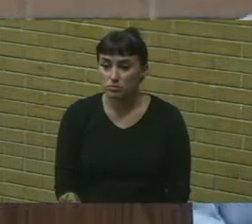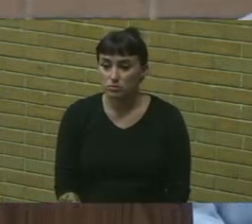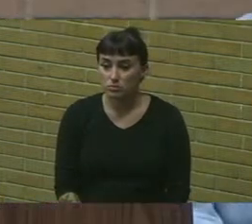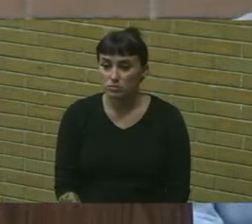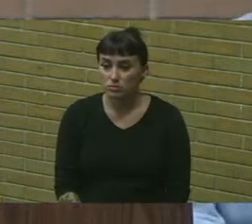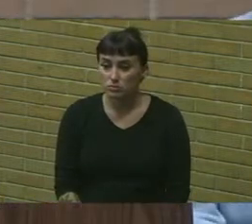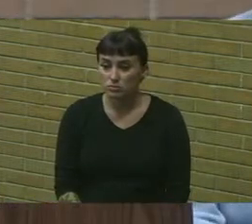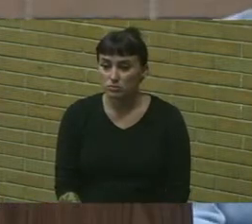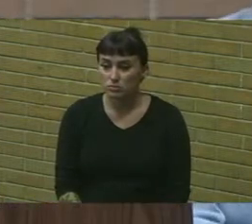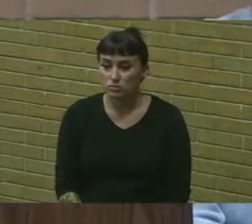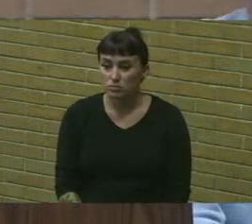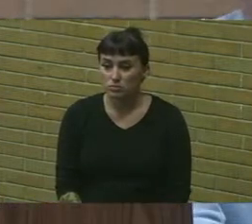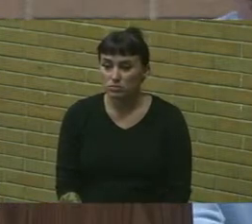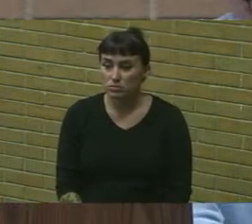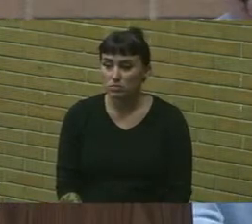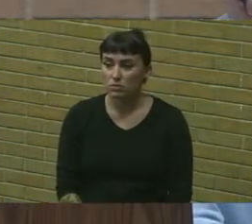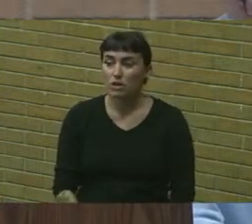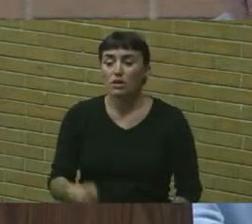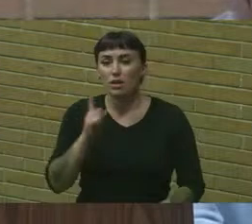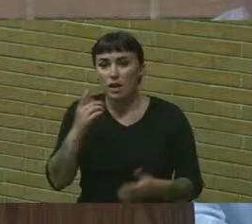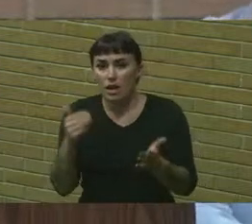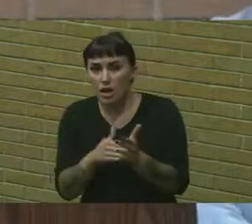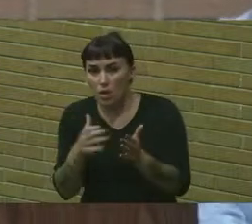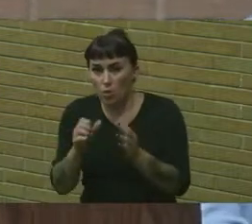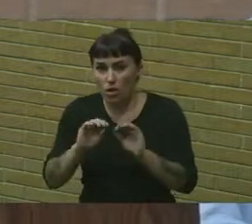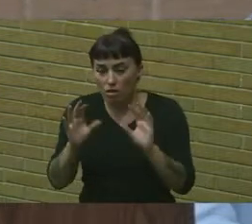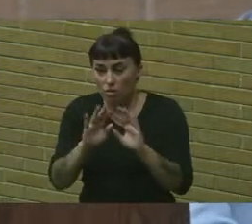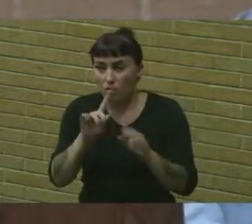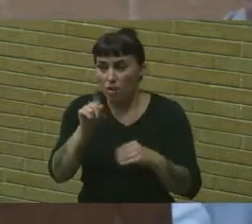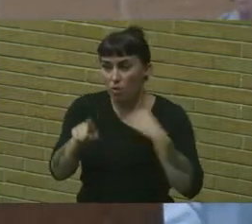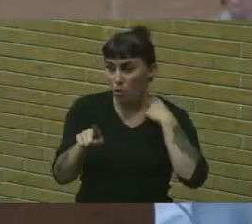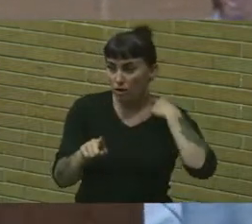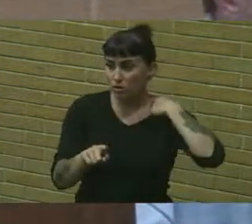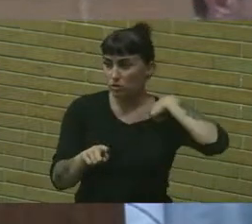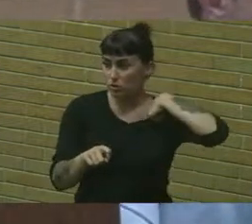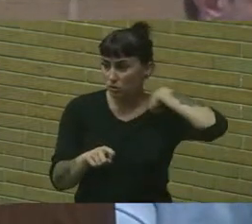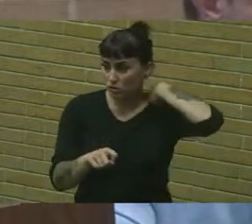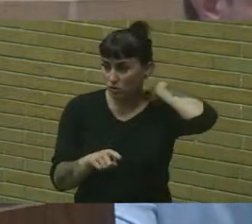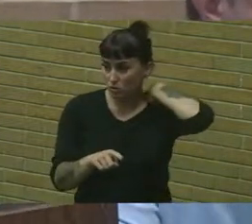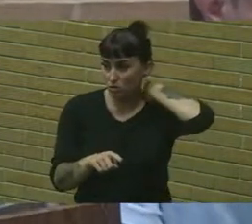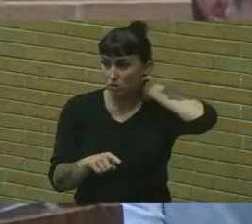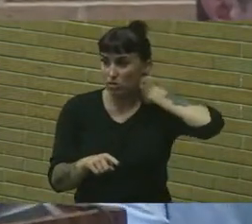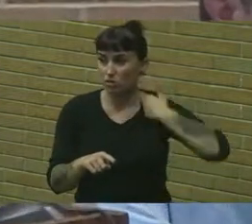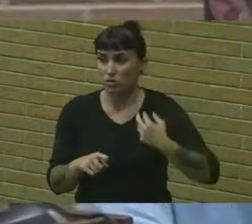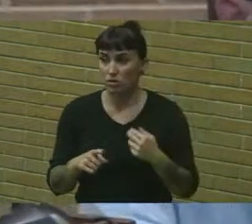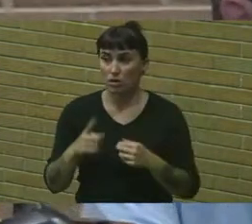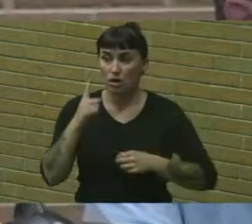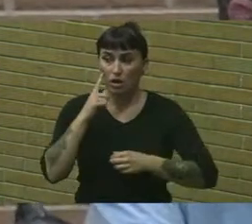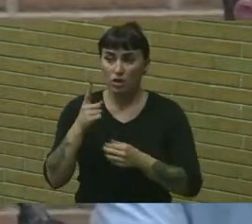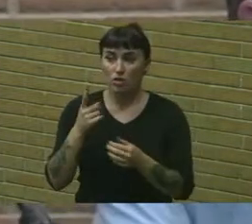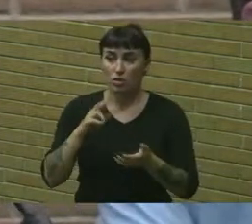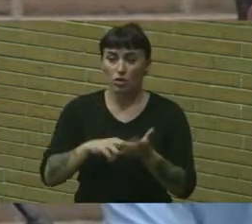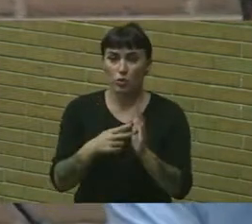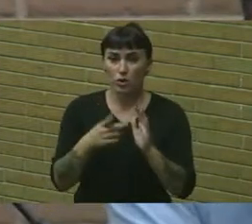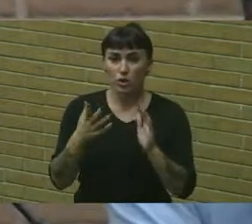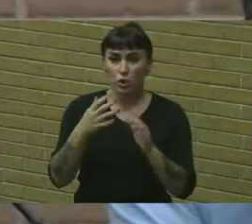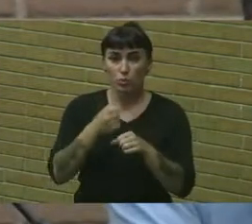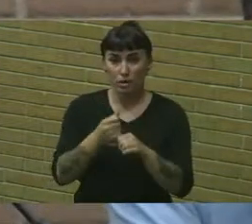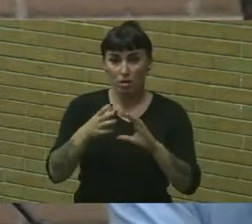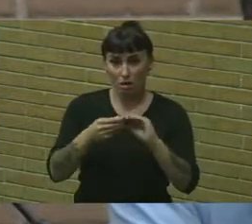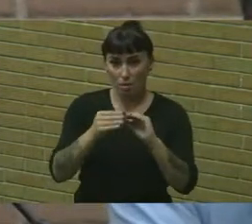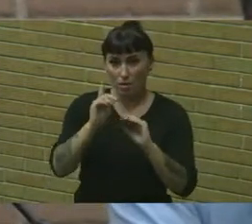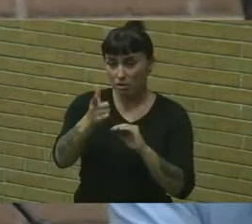Again, Odette Spindle, Ashley Drive. Just want to clarify my question because I thought you indicated you will make a comment later, or